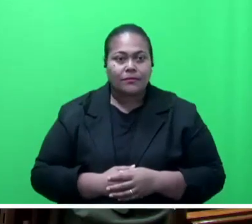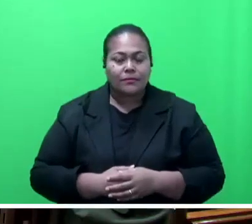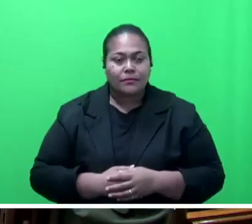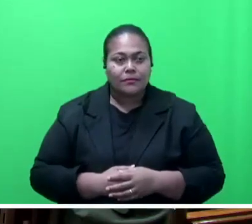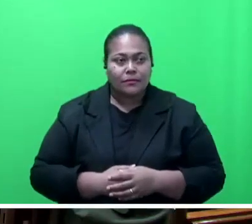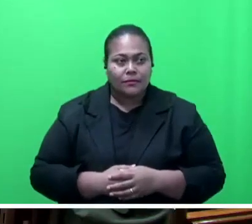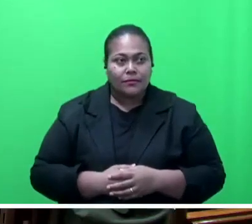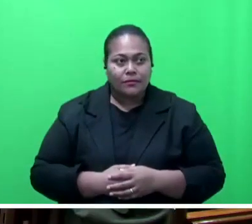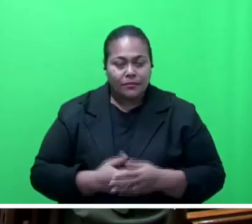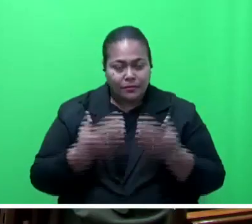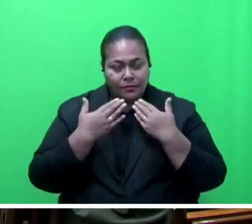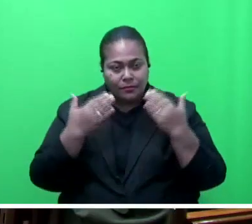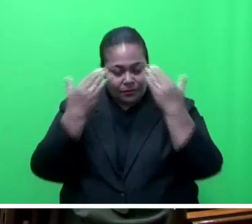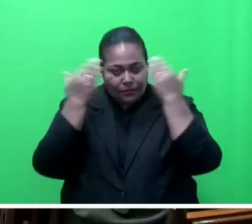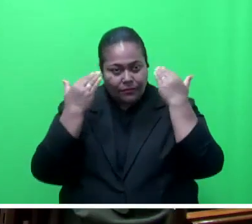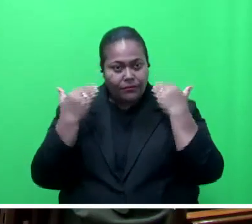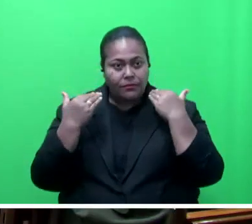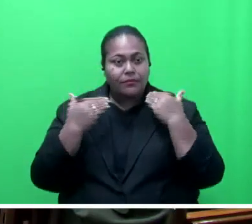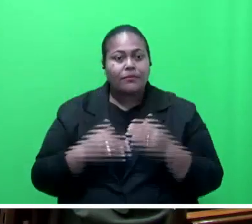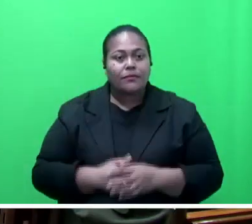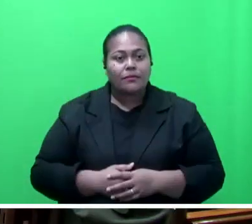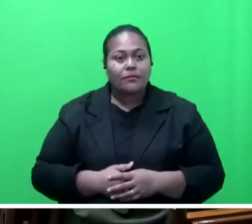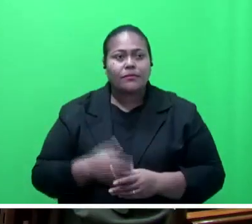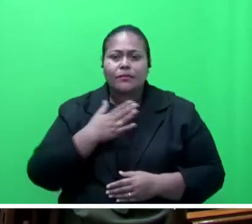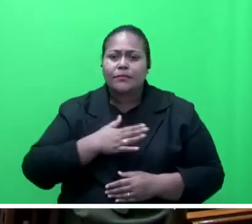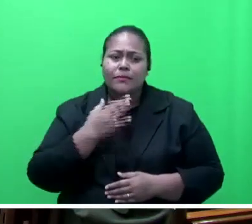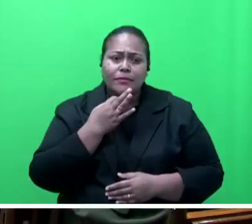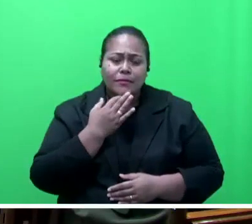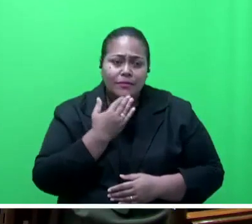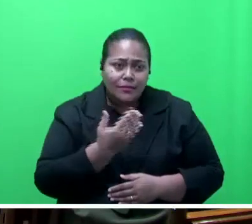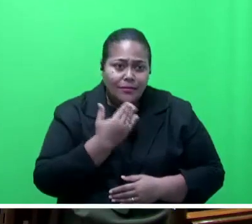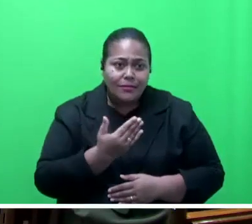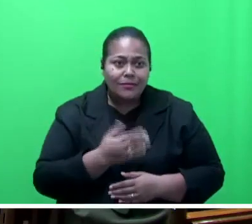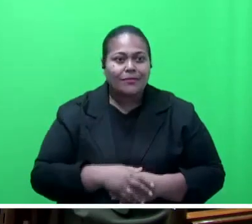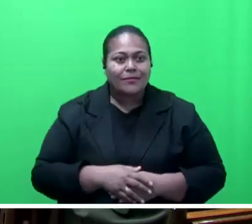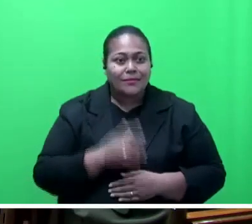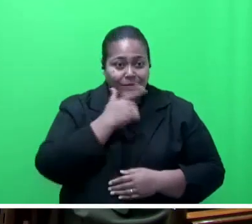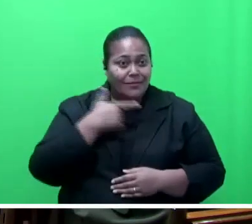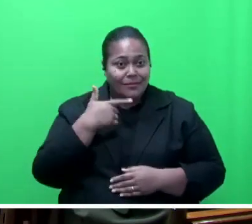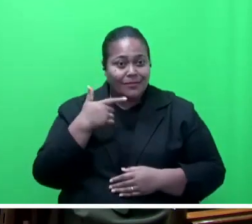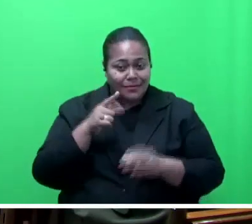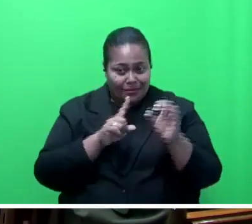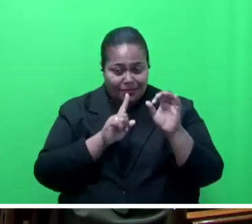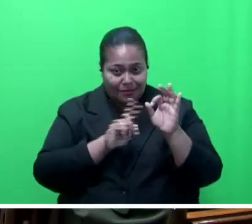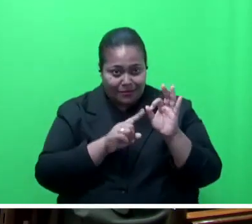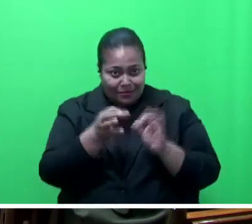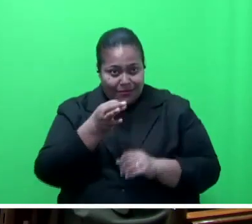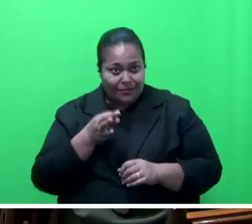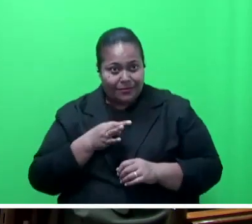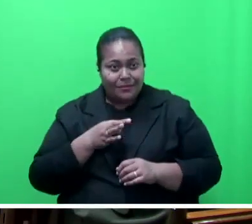Thank you, Mr. Speaker, sir. Mr. Speaker, sir, I'd like to thank the honourable member for the question. Mr. Speaker, sir, as highlighted in the Business